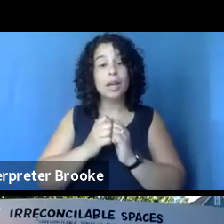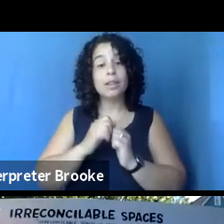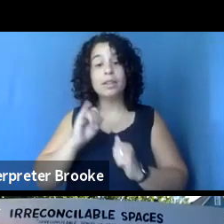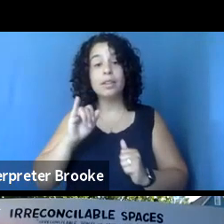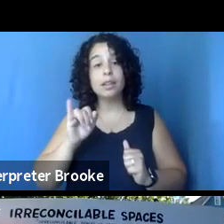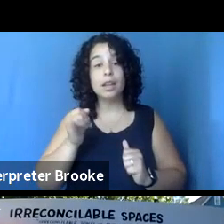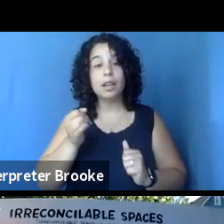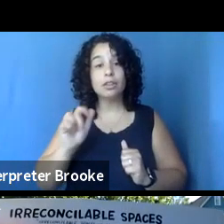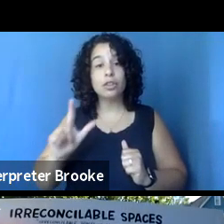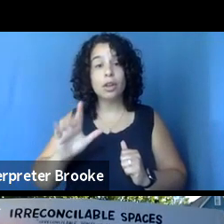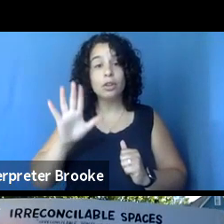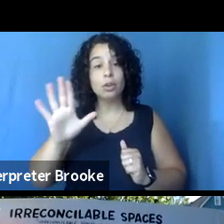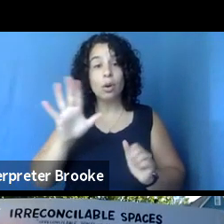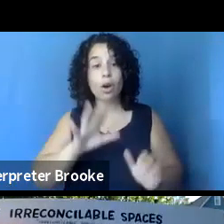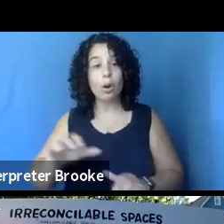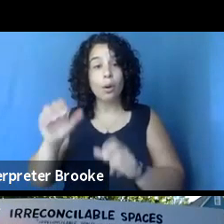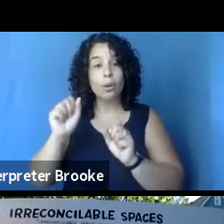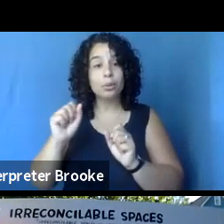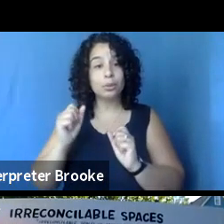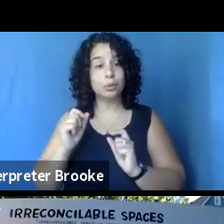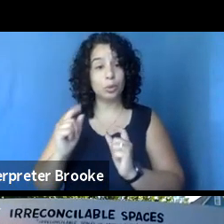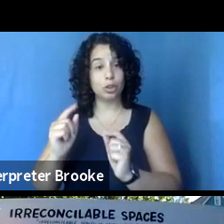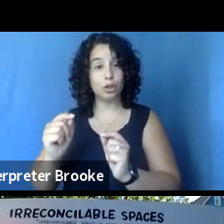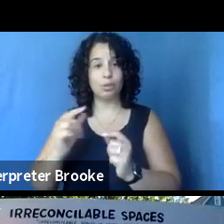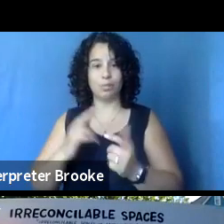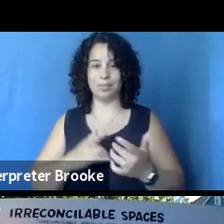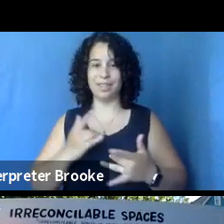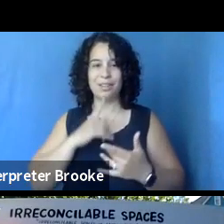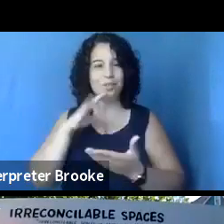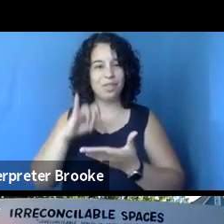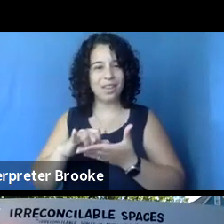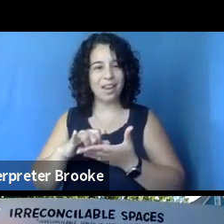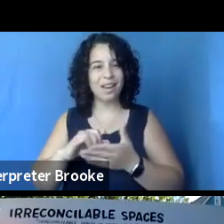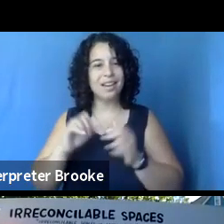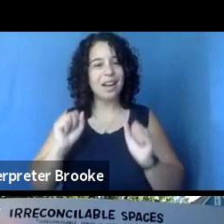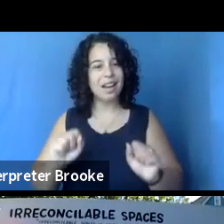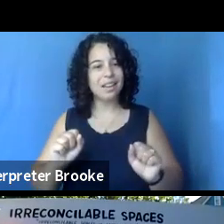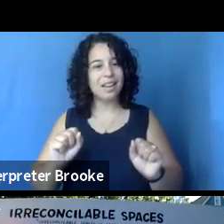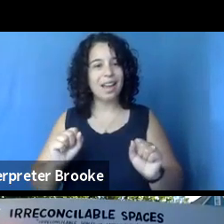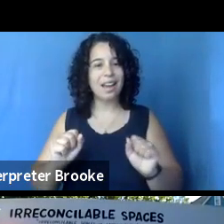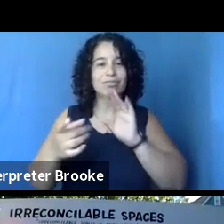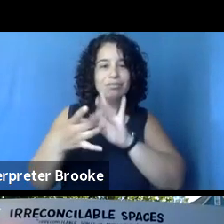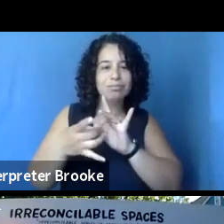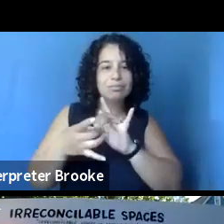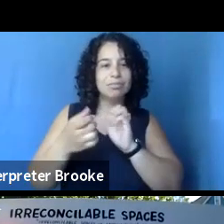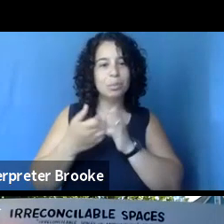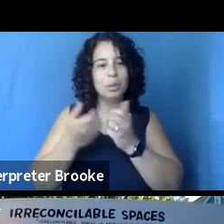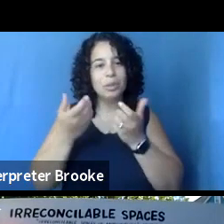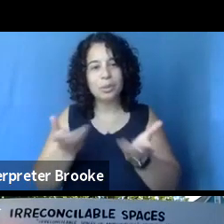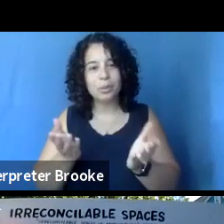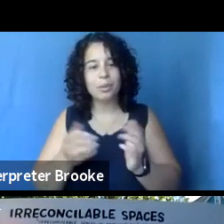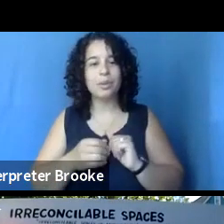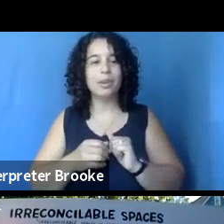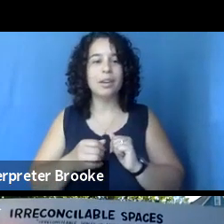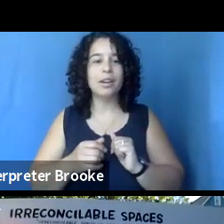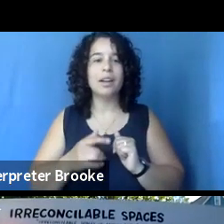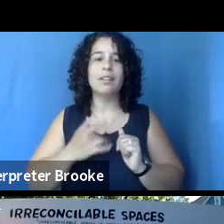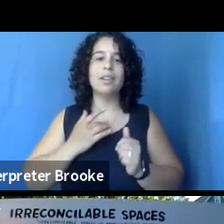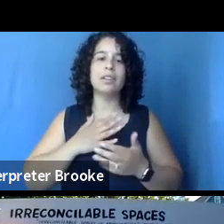and just to be present with all of you. It's very, very, very soothing to my